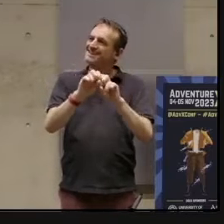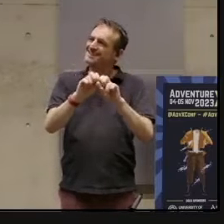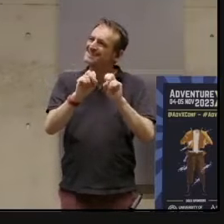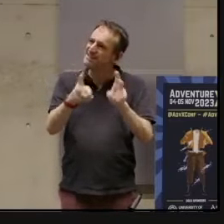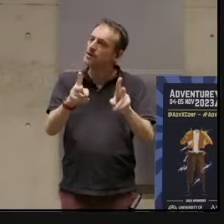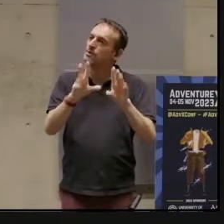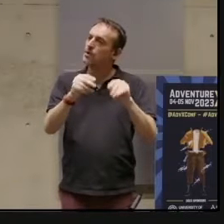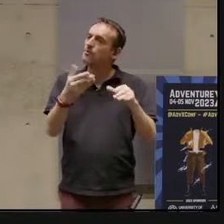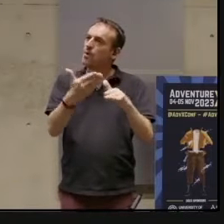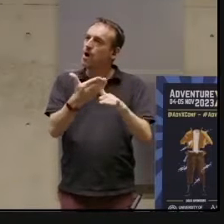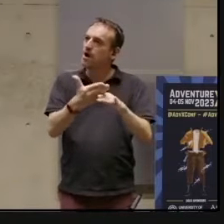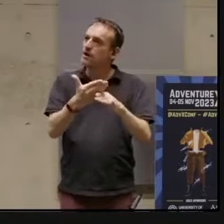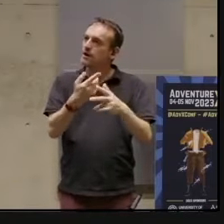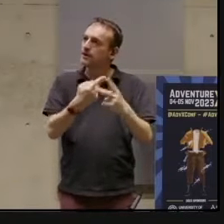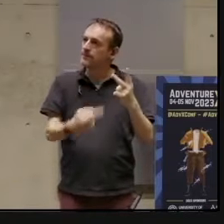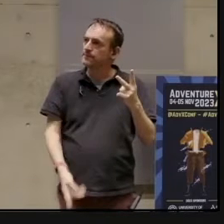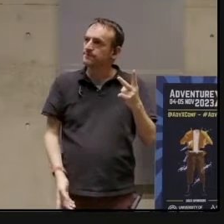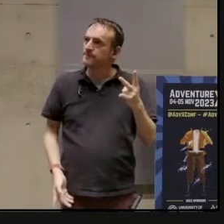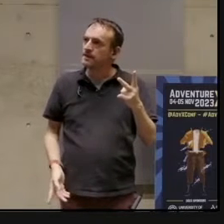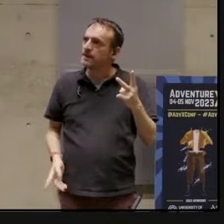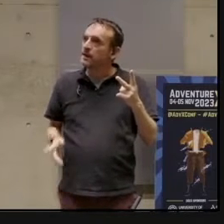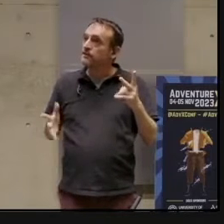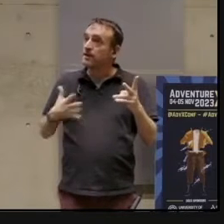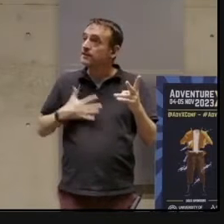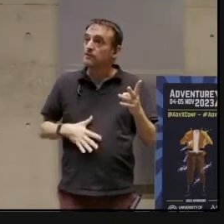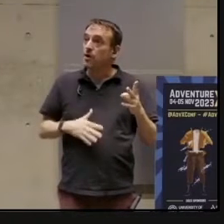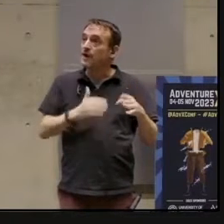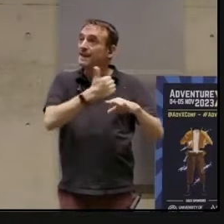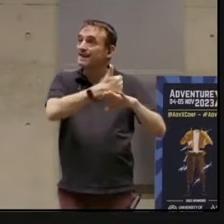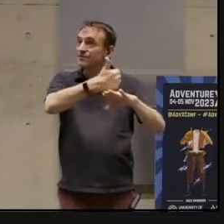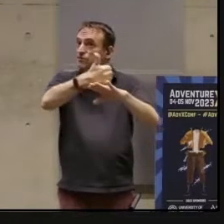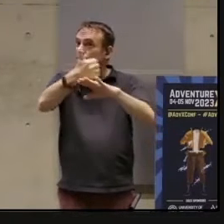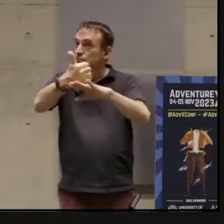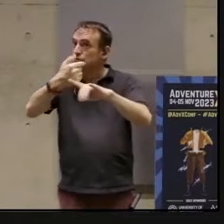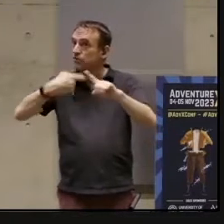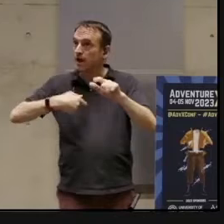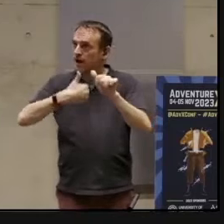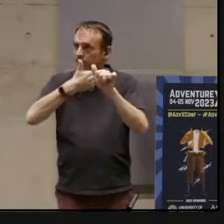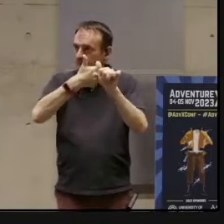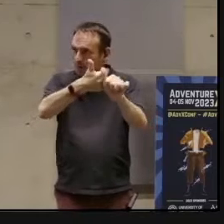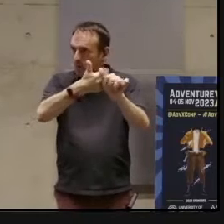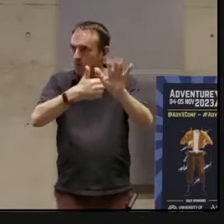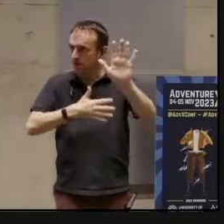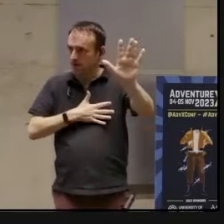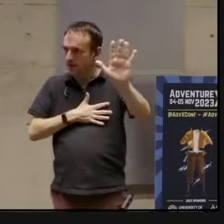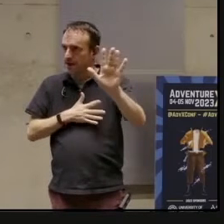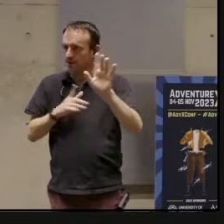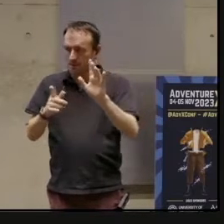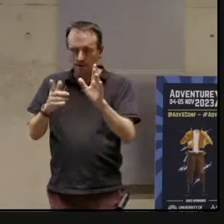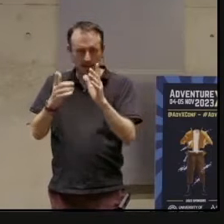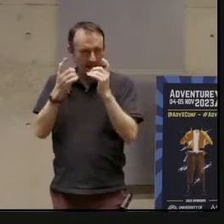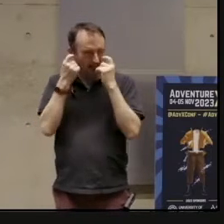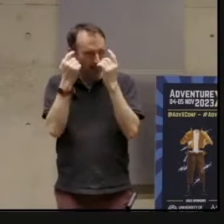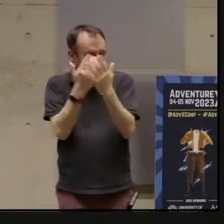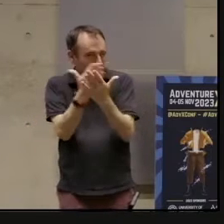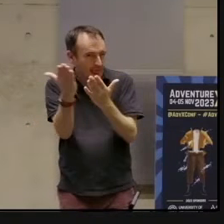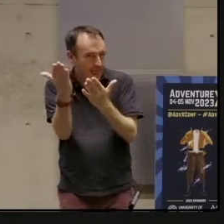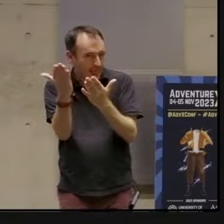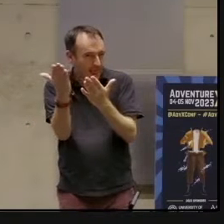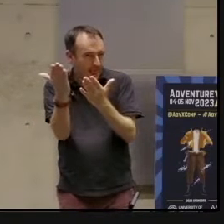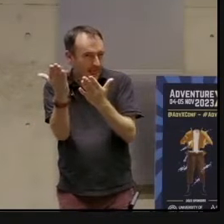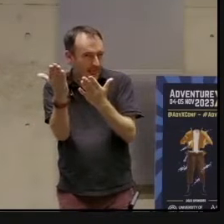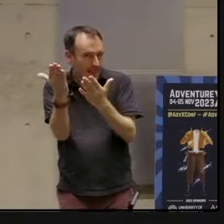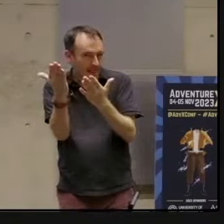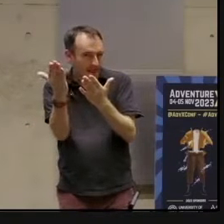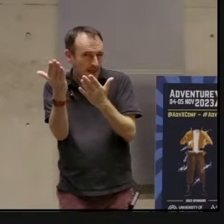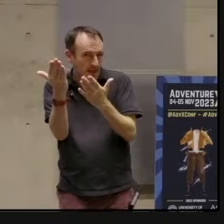not endorsement of institutions. You can probably guess I'm not a huge fan of those. But does that make sense? Right? Everything